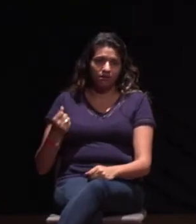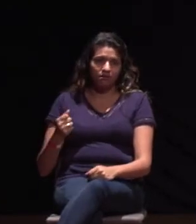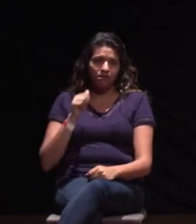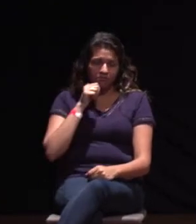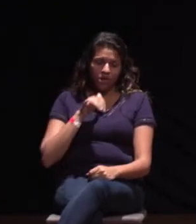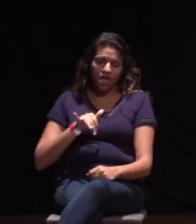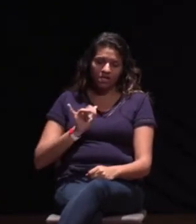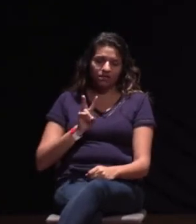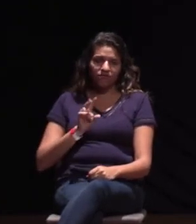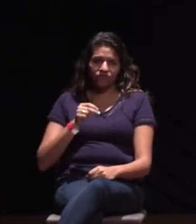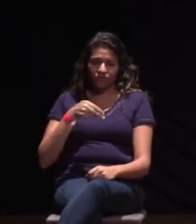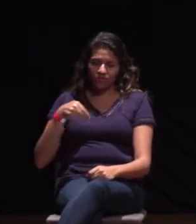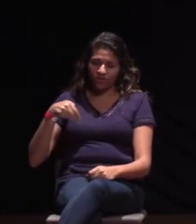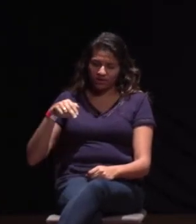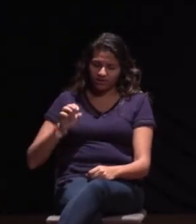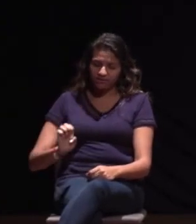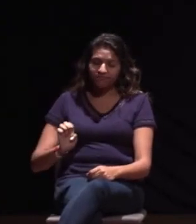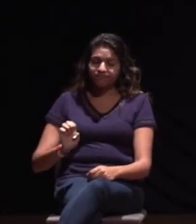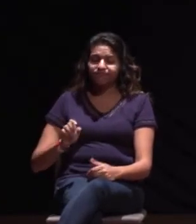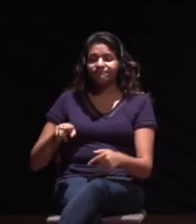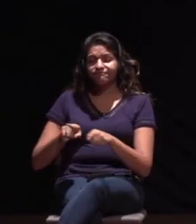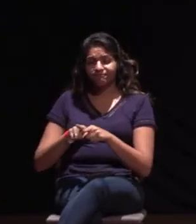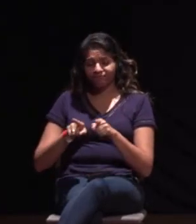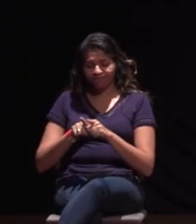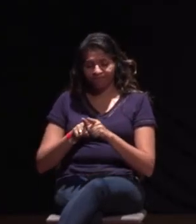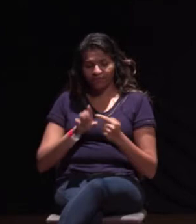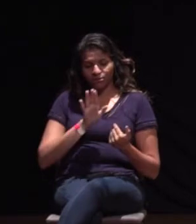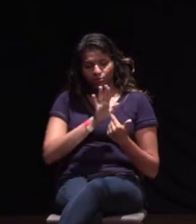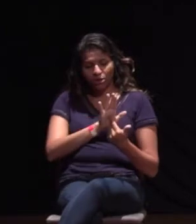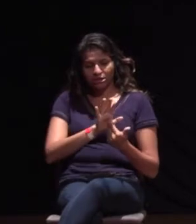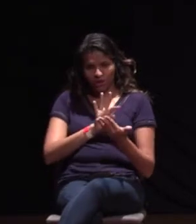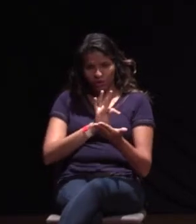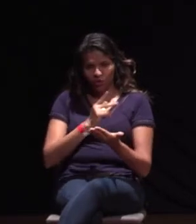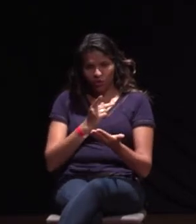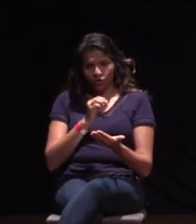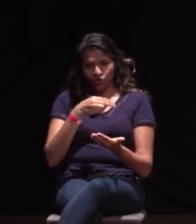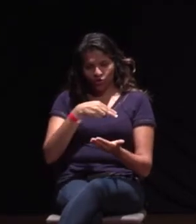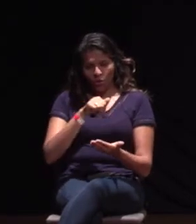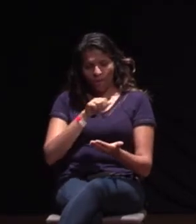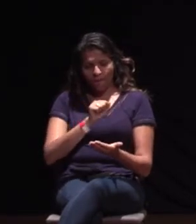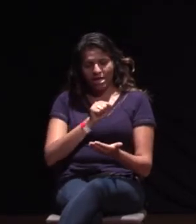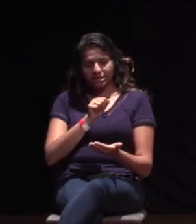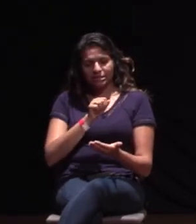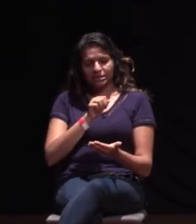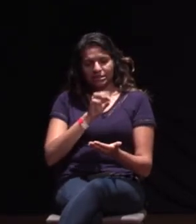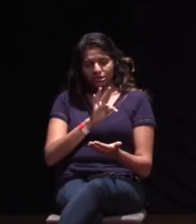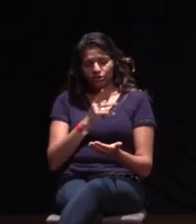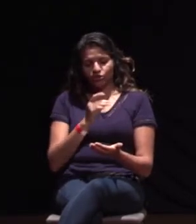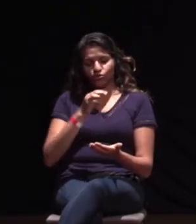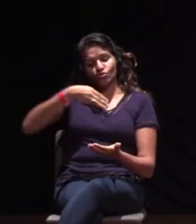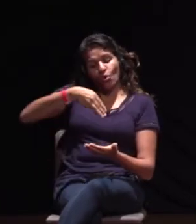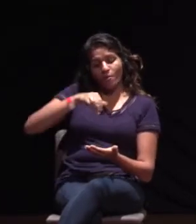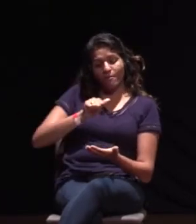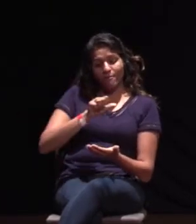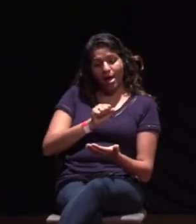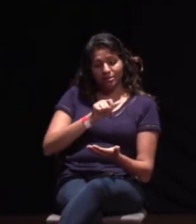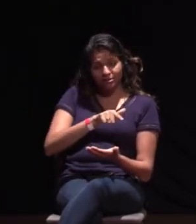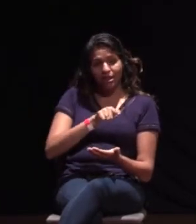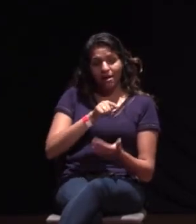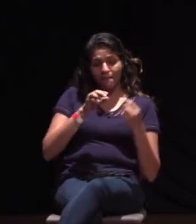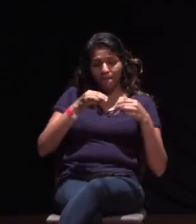powerful narrations that they provide cuts against that and show, the very first concert of dance at Judson, Cecil